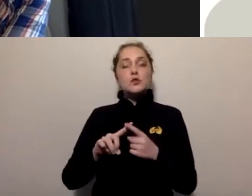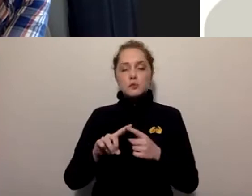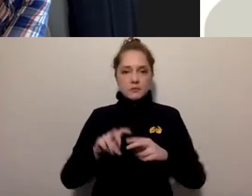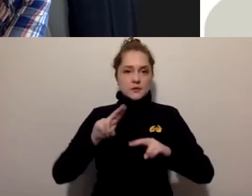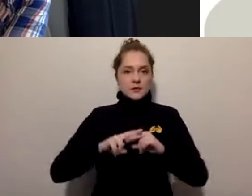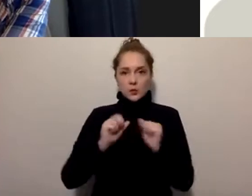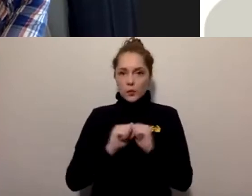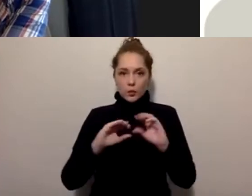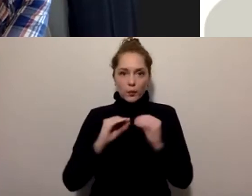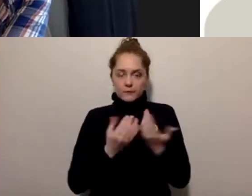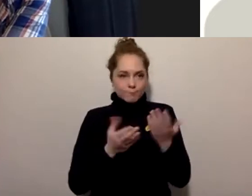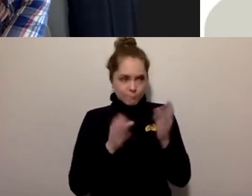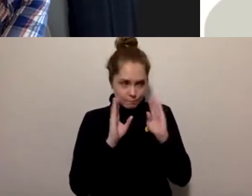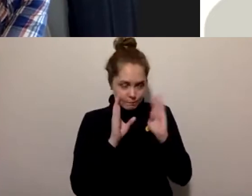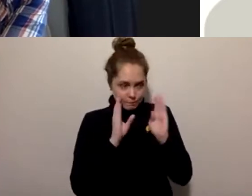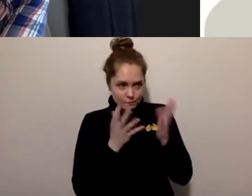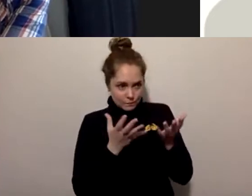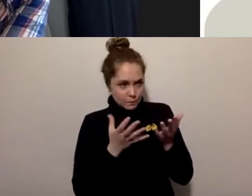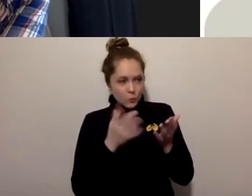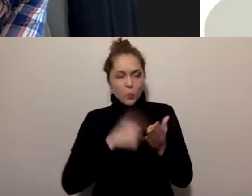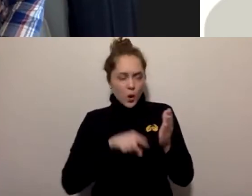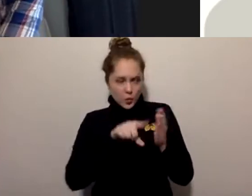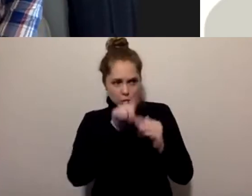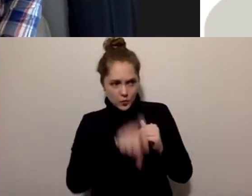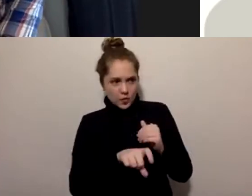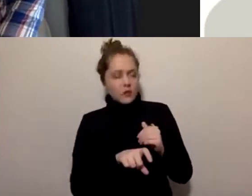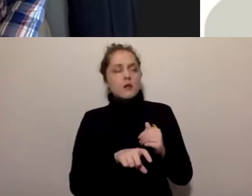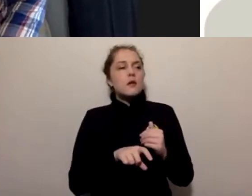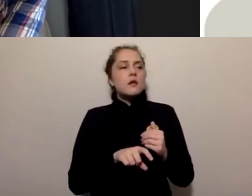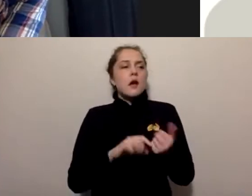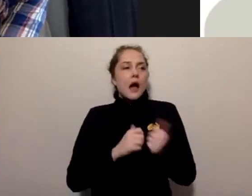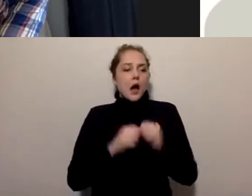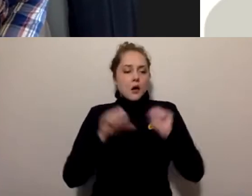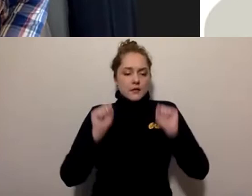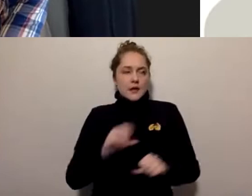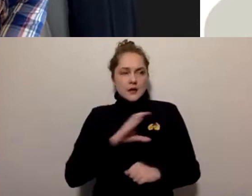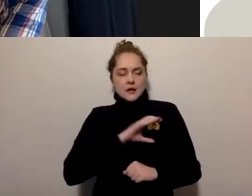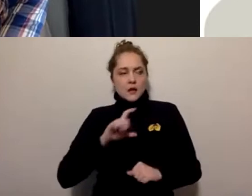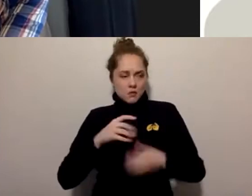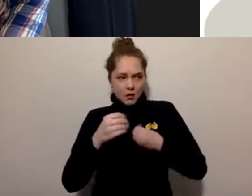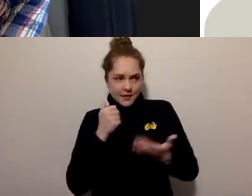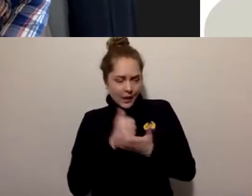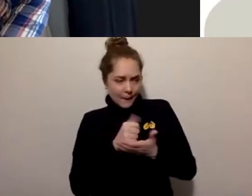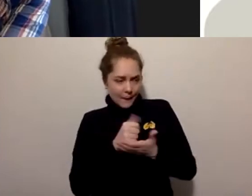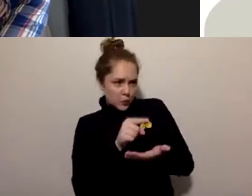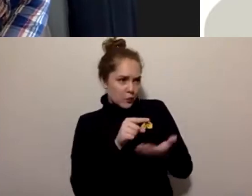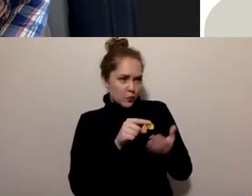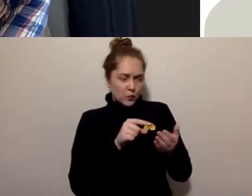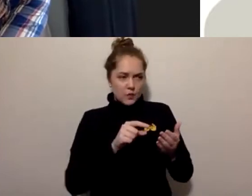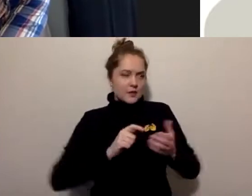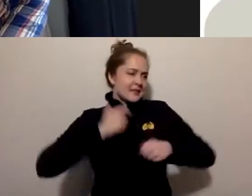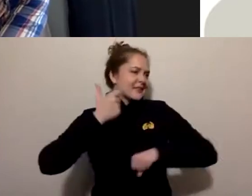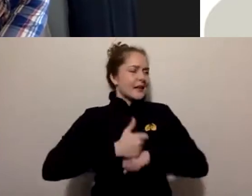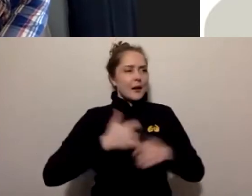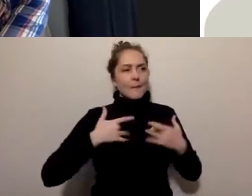you and listening to you. What are your needs? How could a council office help you organize an event, get people